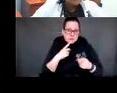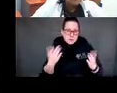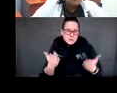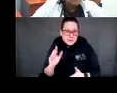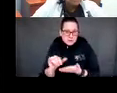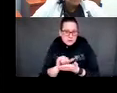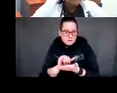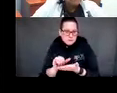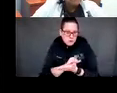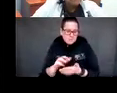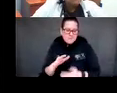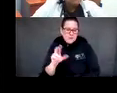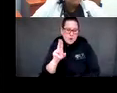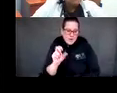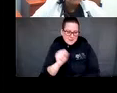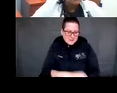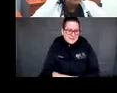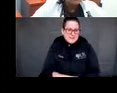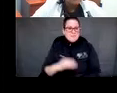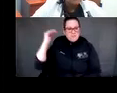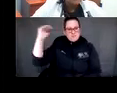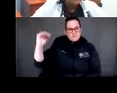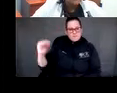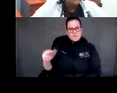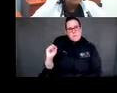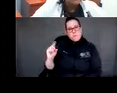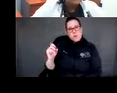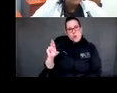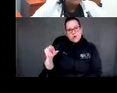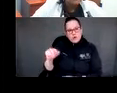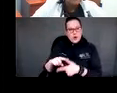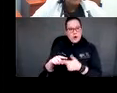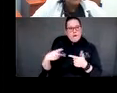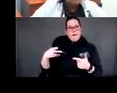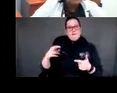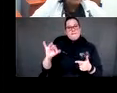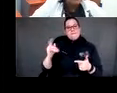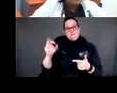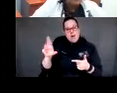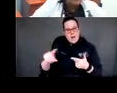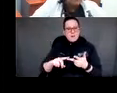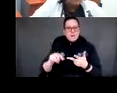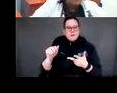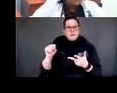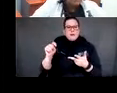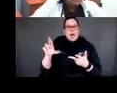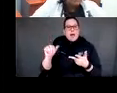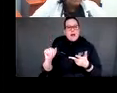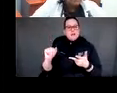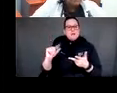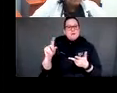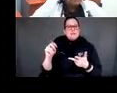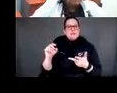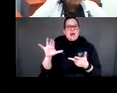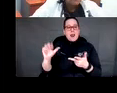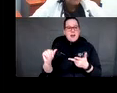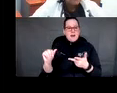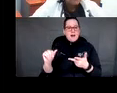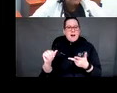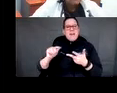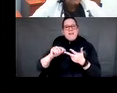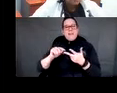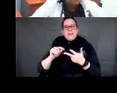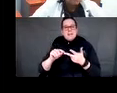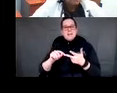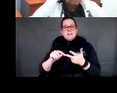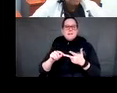are the Moderna RNA vaccine, the Pfizer RNA vaccine, the AstraZeneca, which is a viral vector vaccine, similarly the